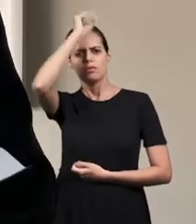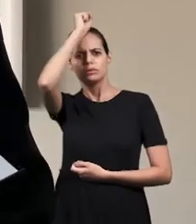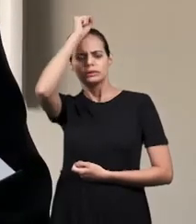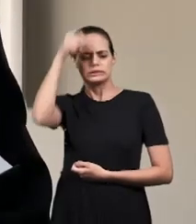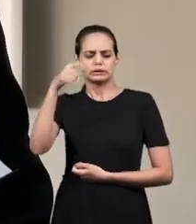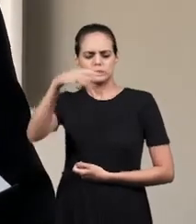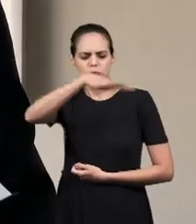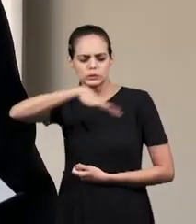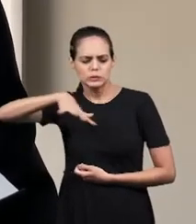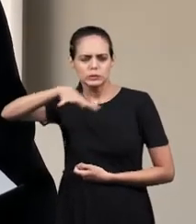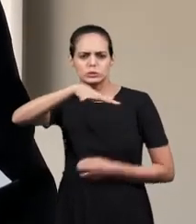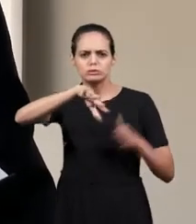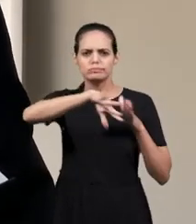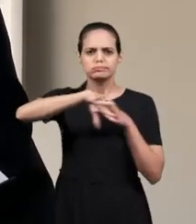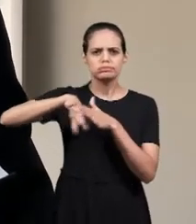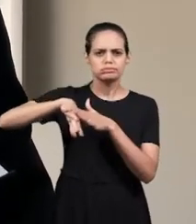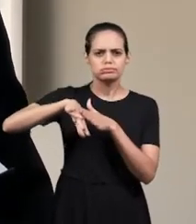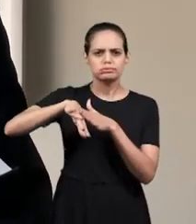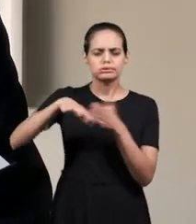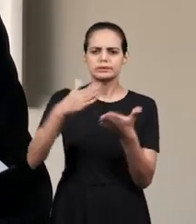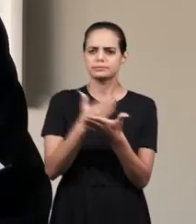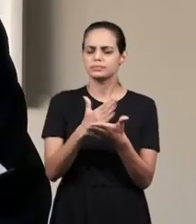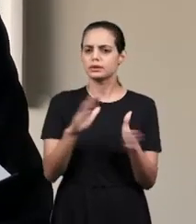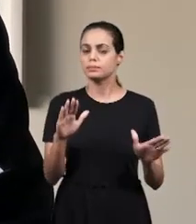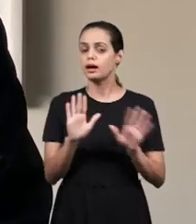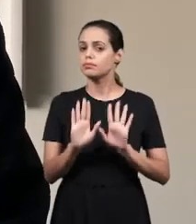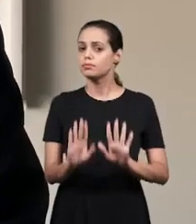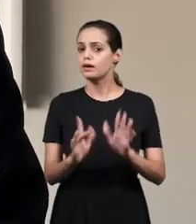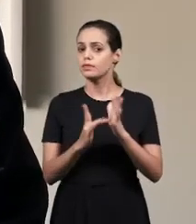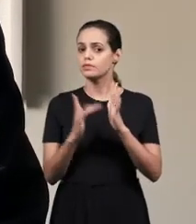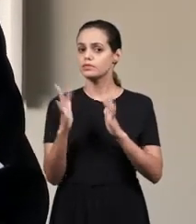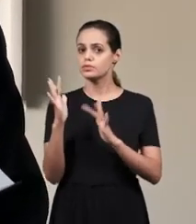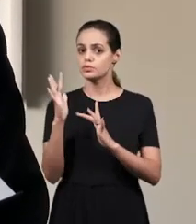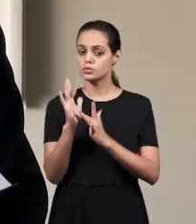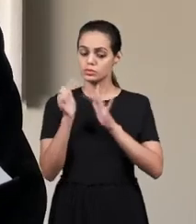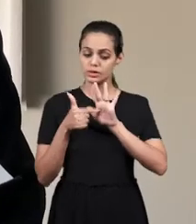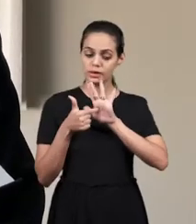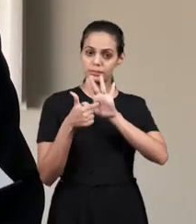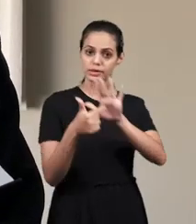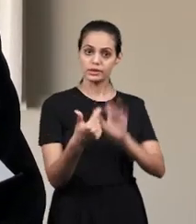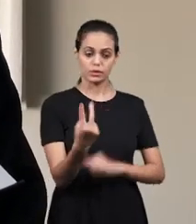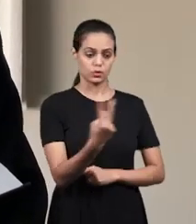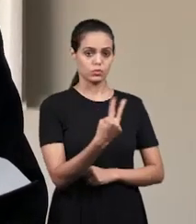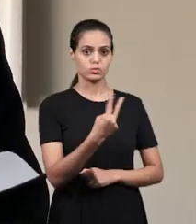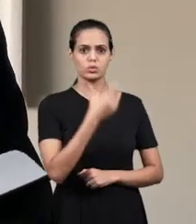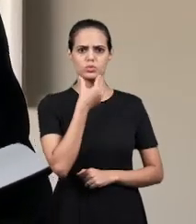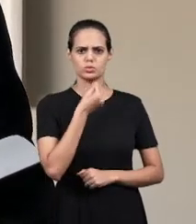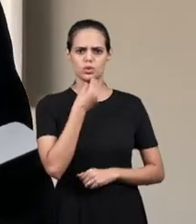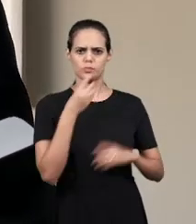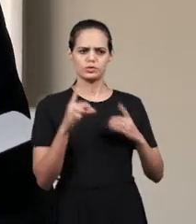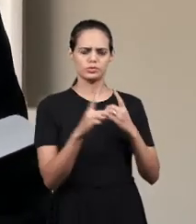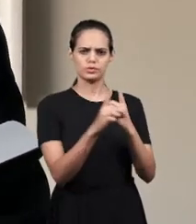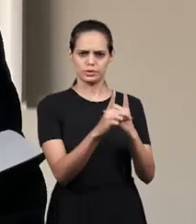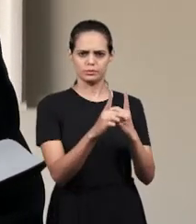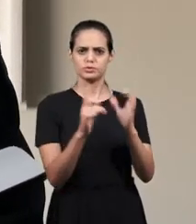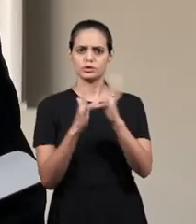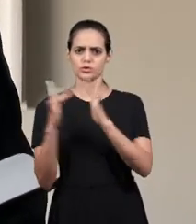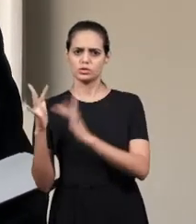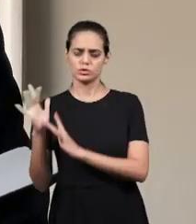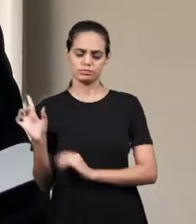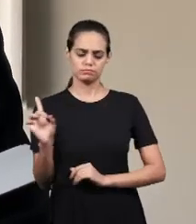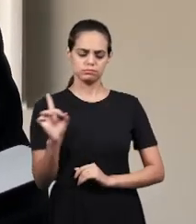the people of Israel would be removed. But Jesus, he represented himself. He presented himself to them and started to